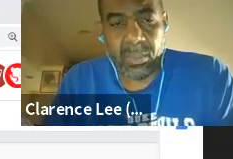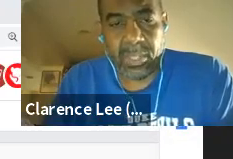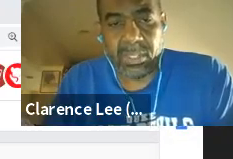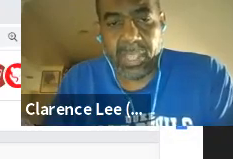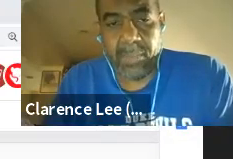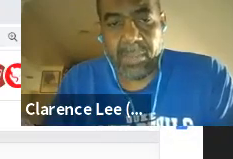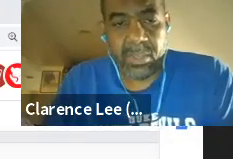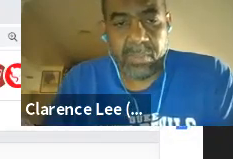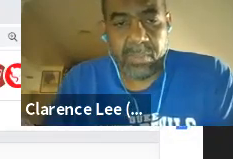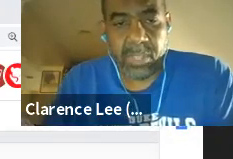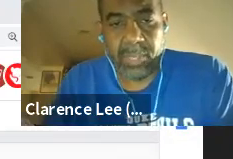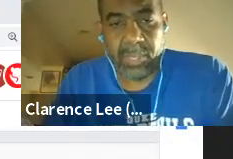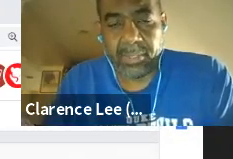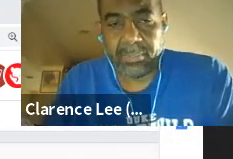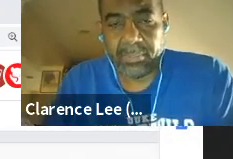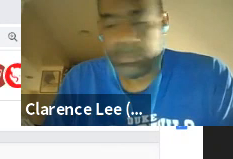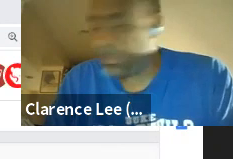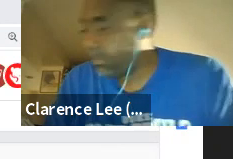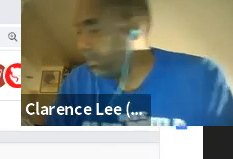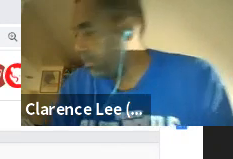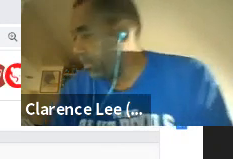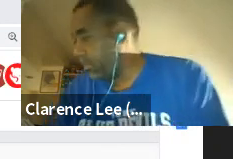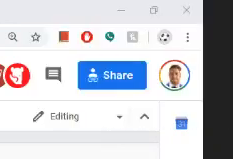So let's table it for a special meeting.